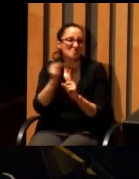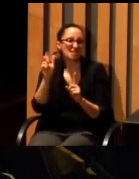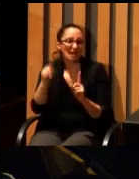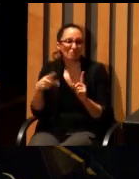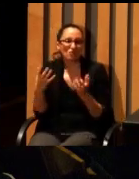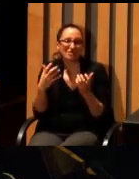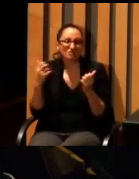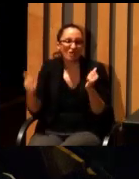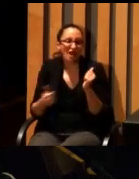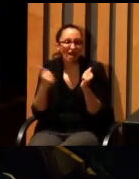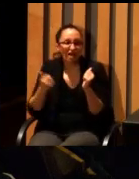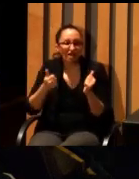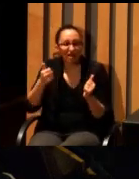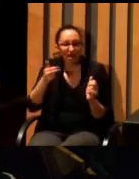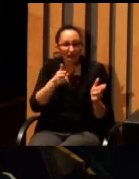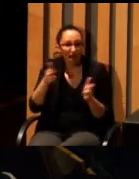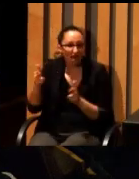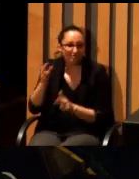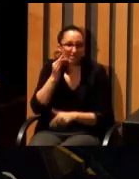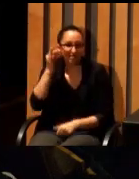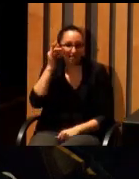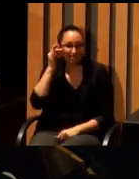Indians,